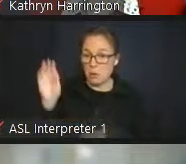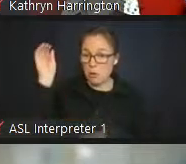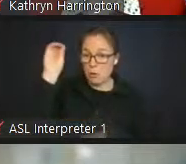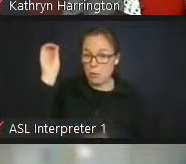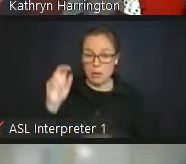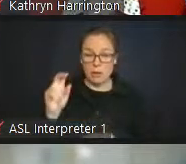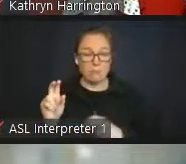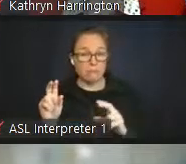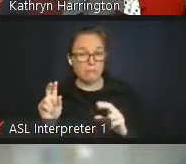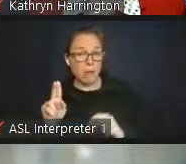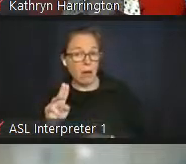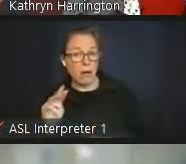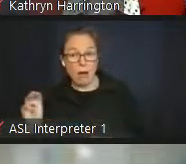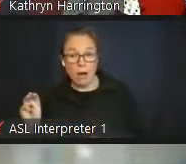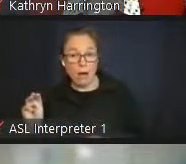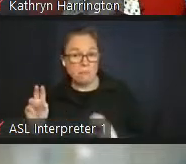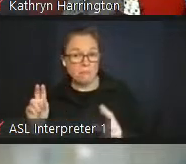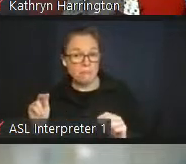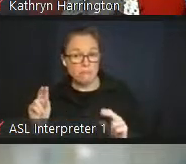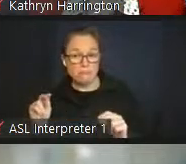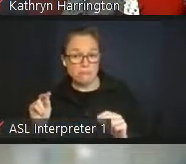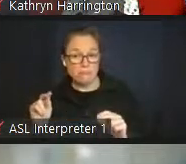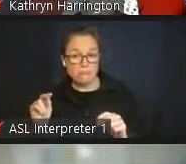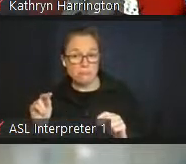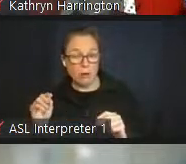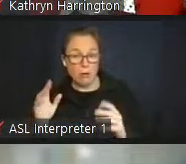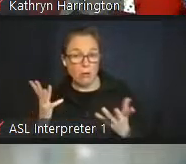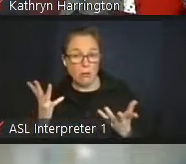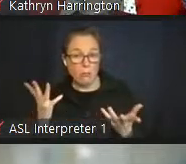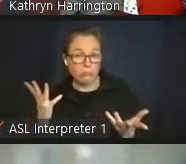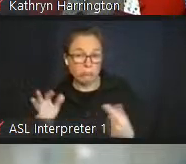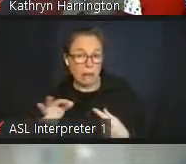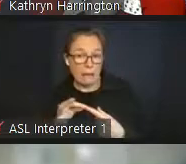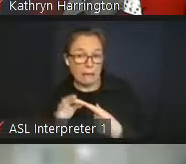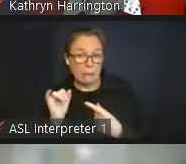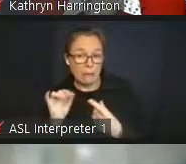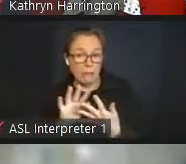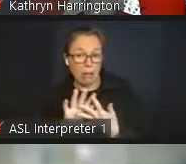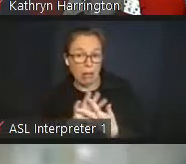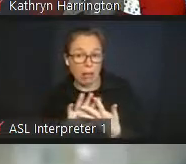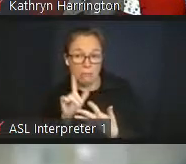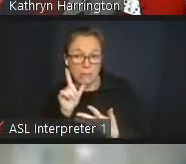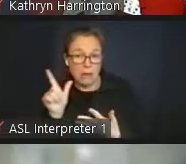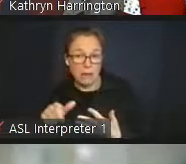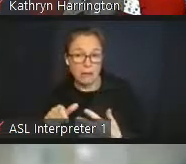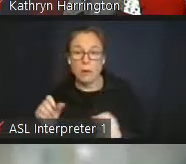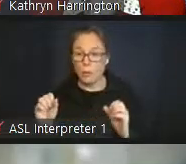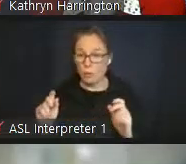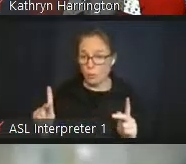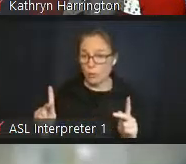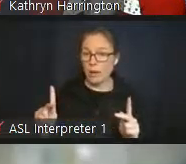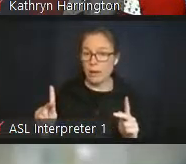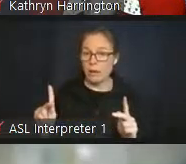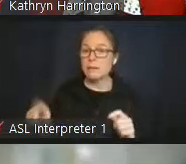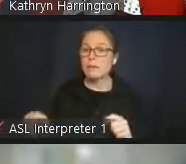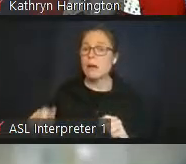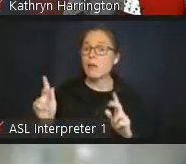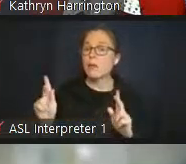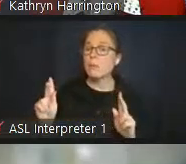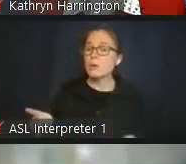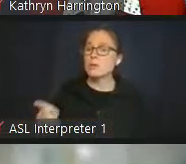Unless things seem to slow down or we get bogged down on anything, I'm not sure if it's needed. Okay. And then the other person